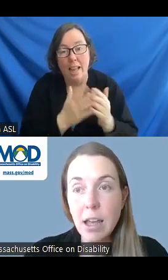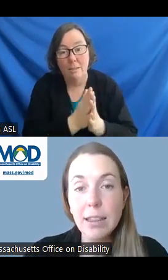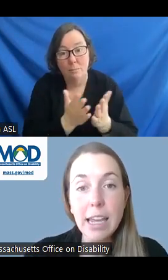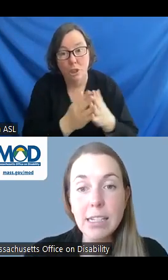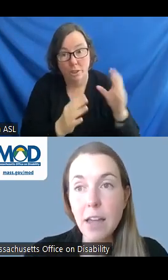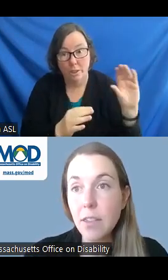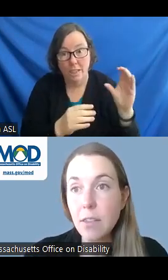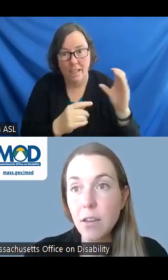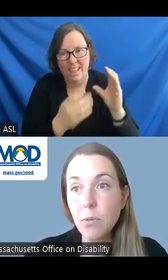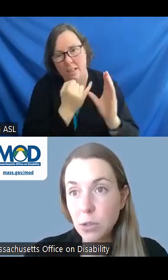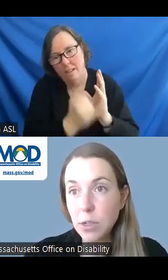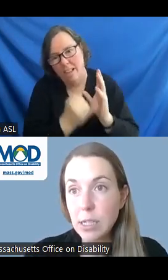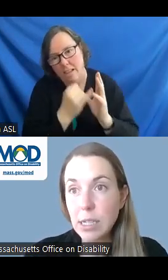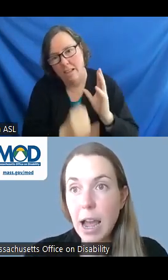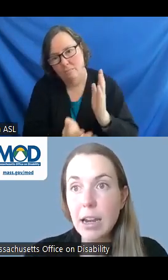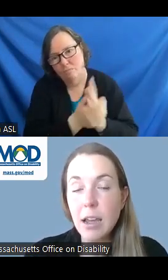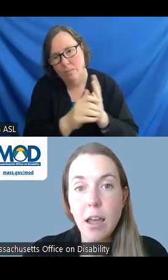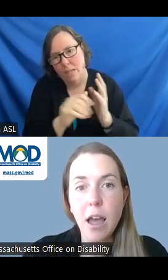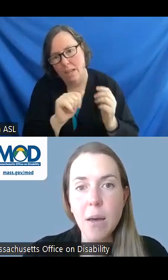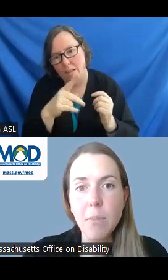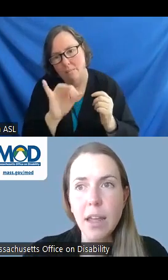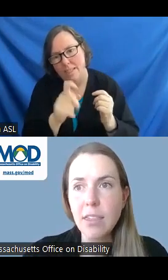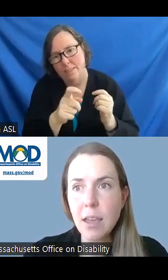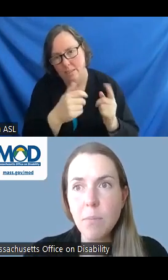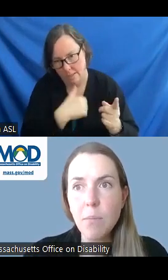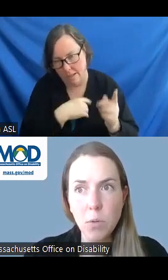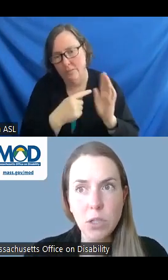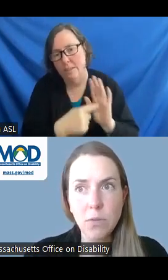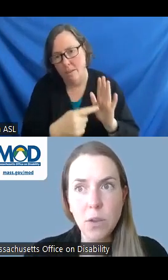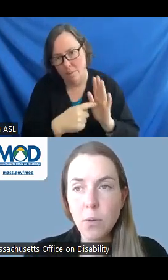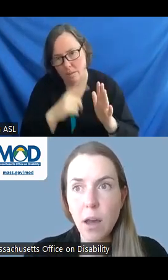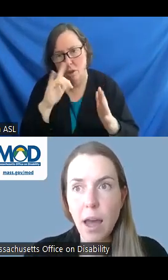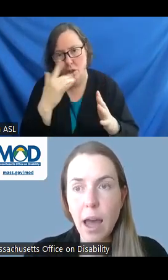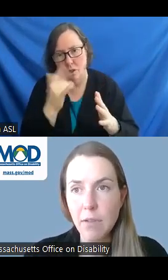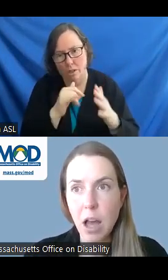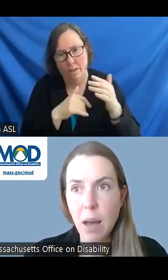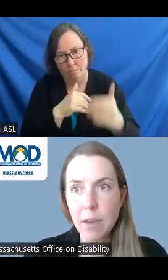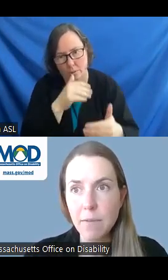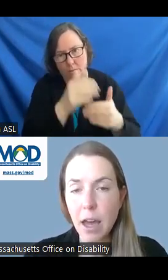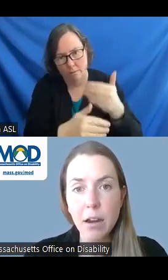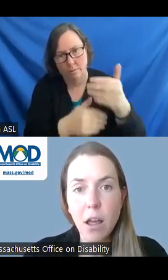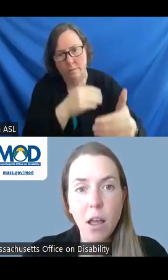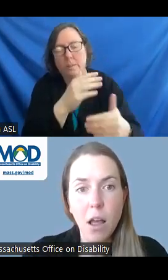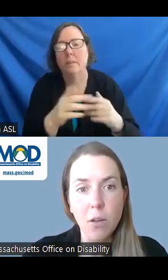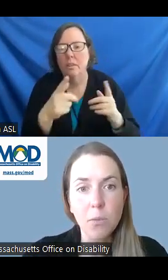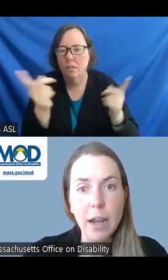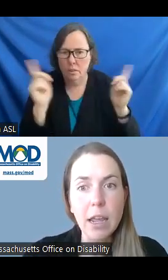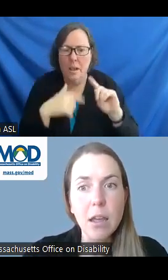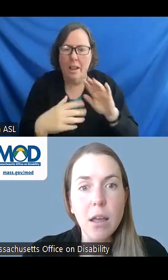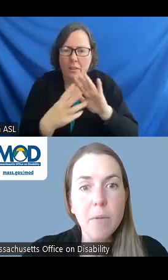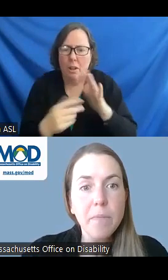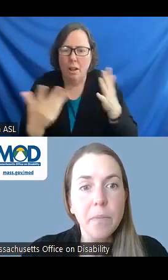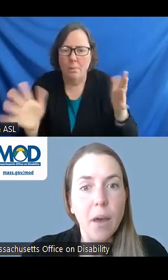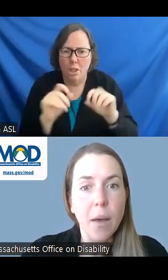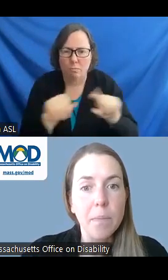that's linked on the resources slide. And I think most of you have a copy of that